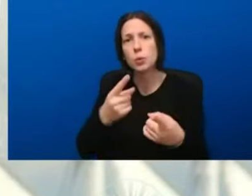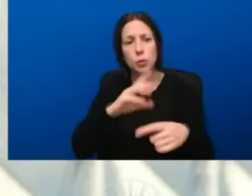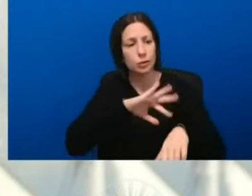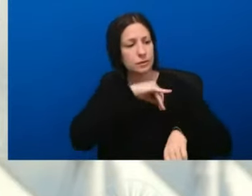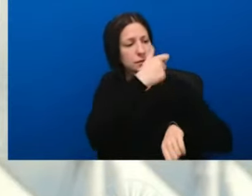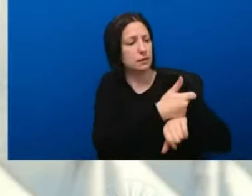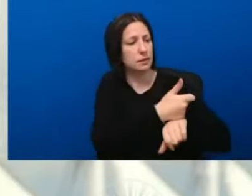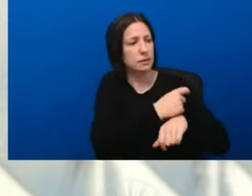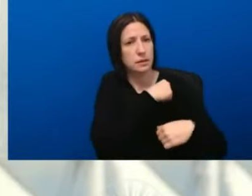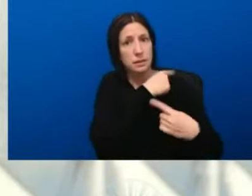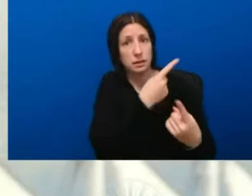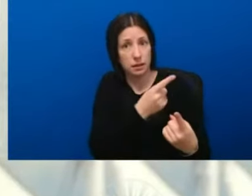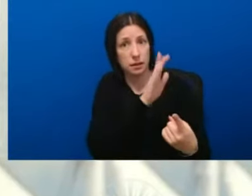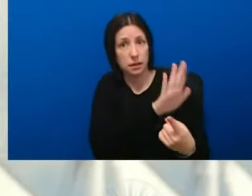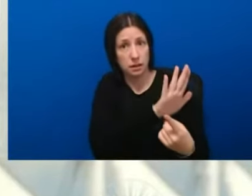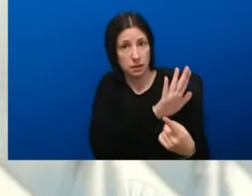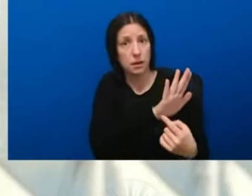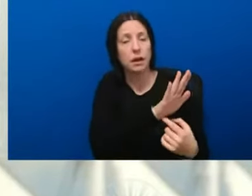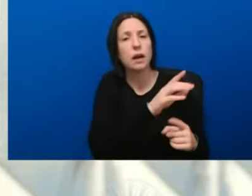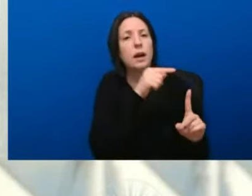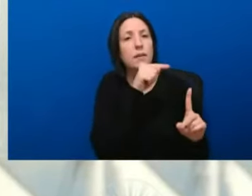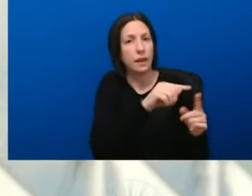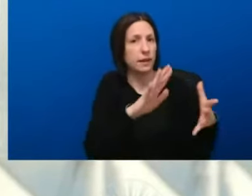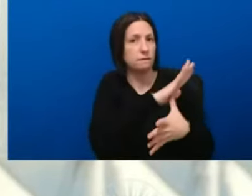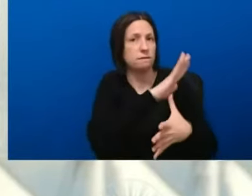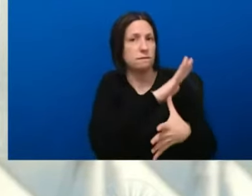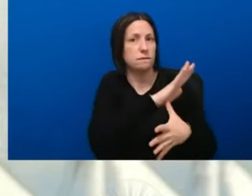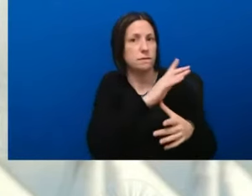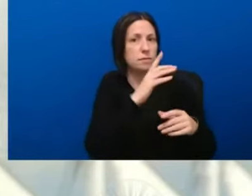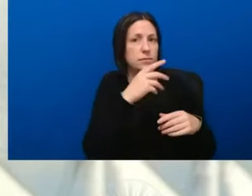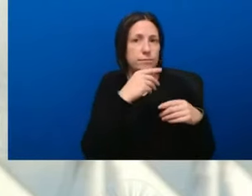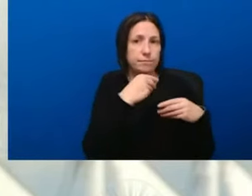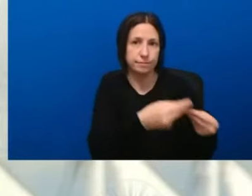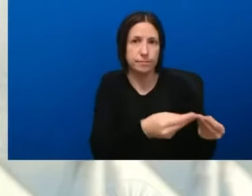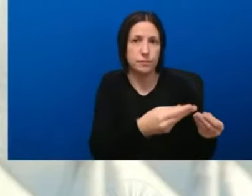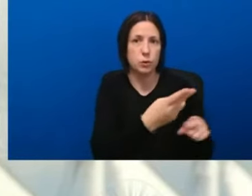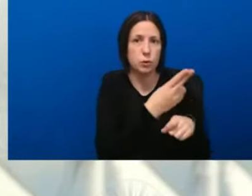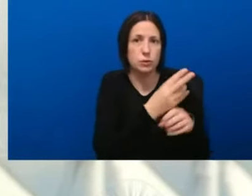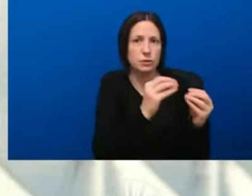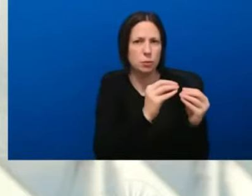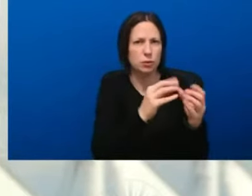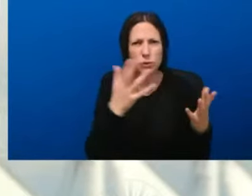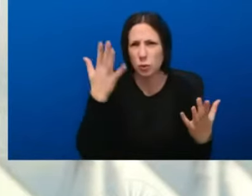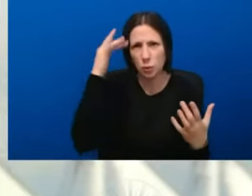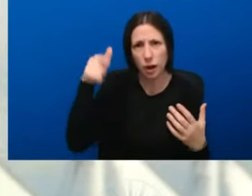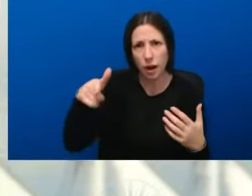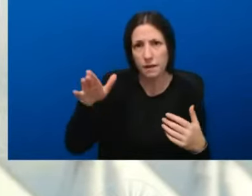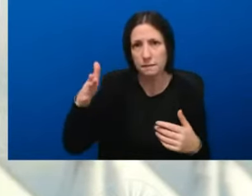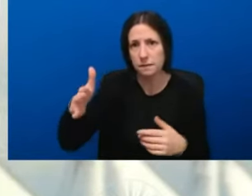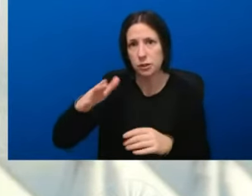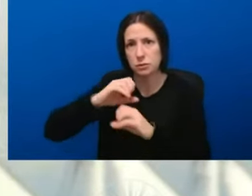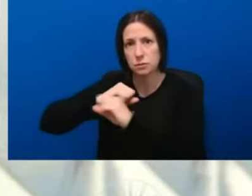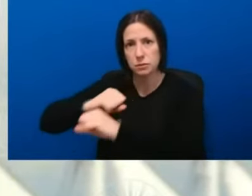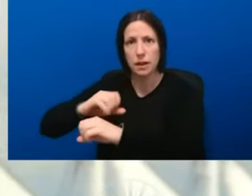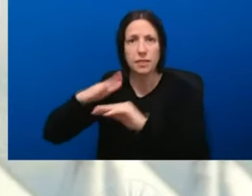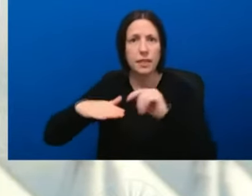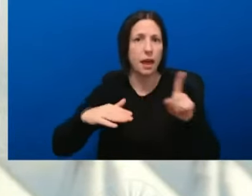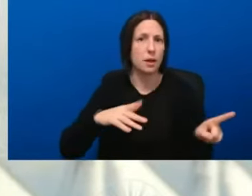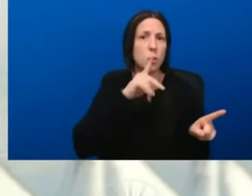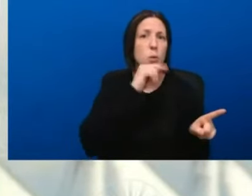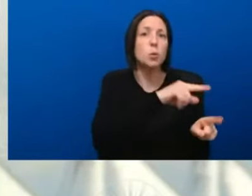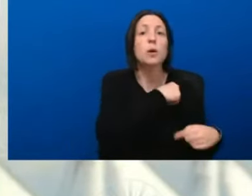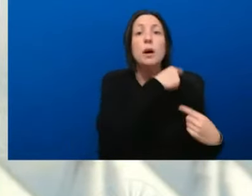seniority, what's known as the first-in-time, first-in-rights, or fit-for process. So I'm wondering why you went the